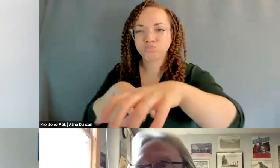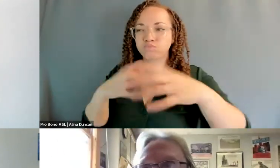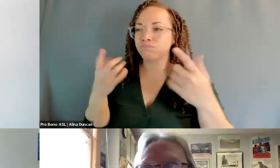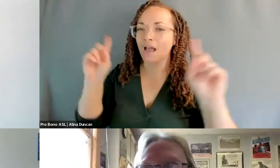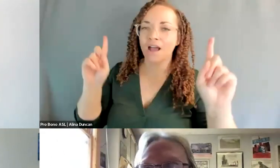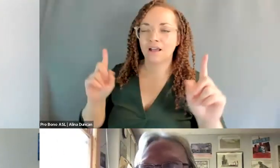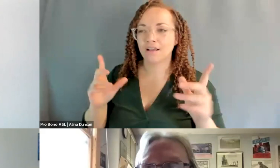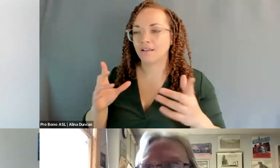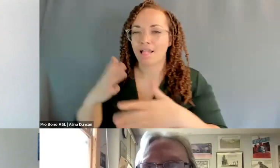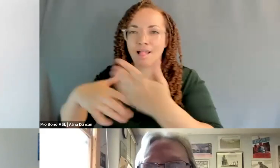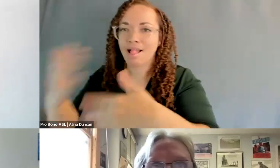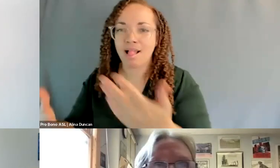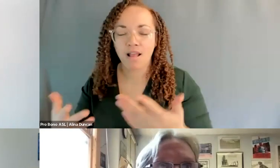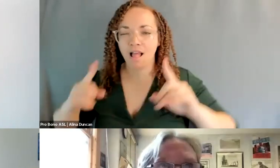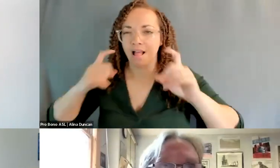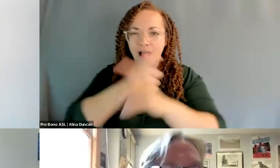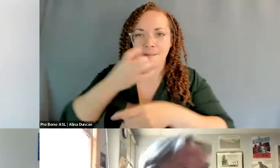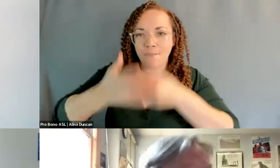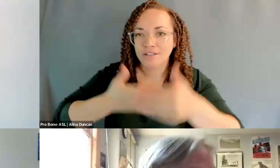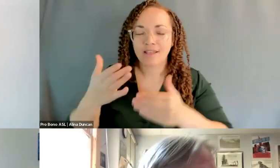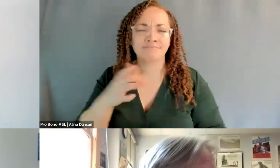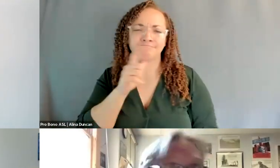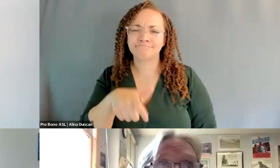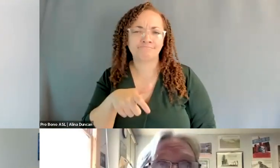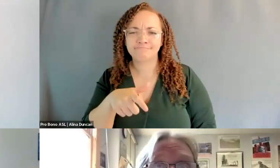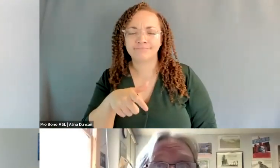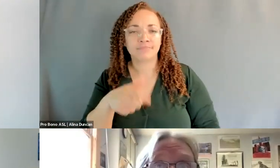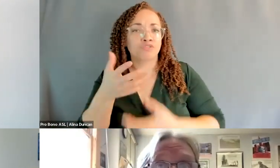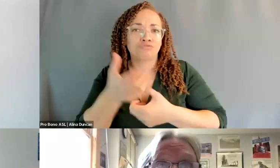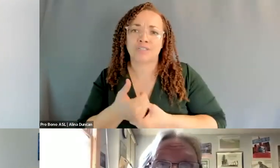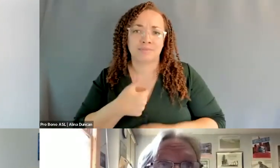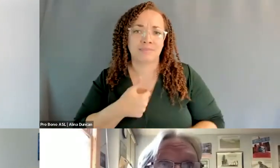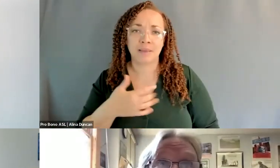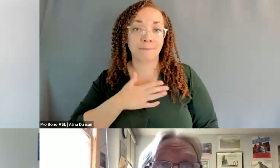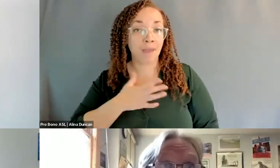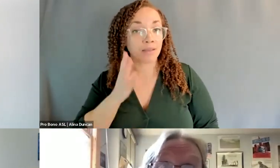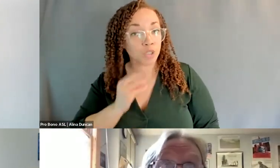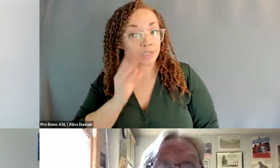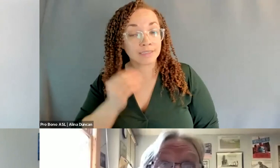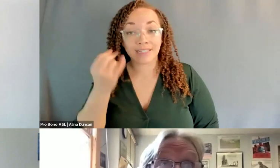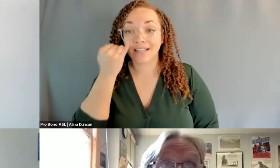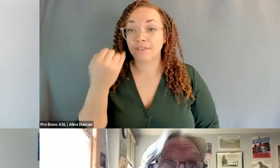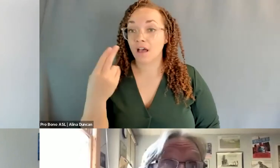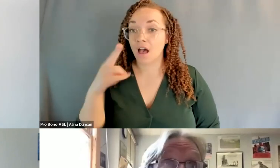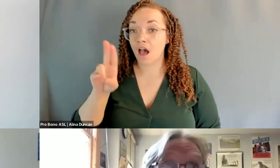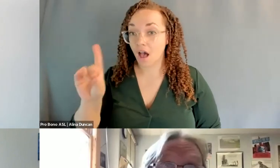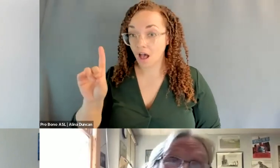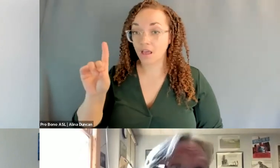And trust me, my experience is if HUD puts the money out, the housing will